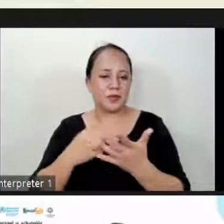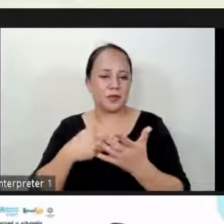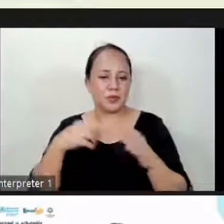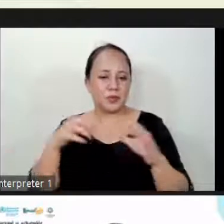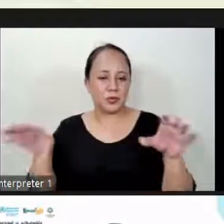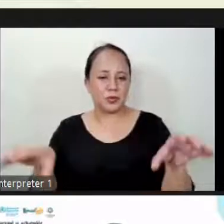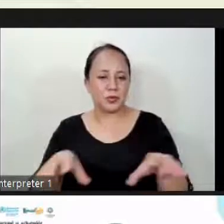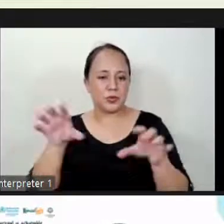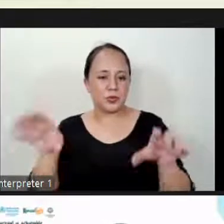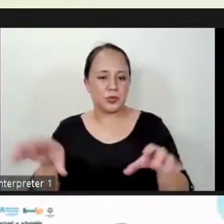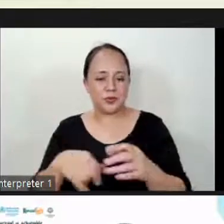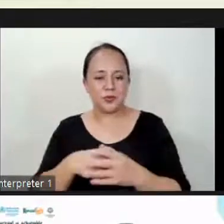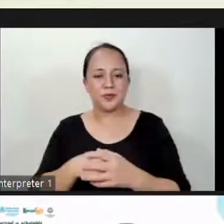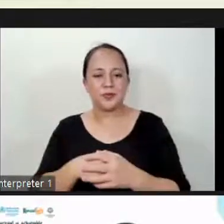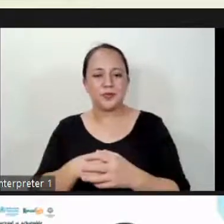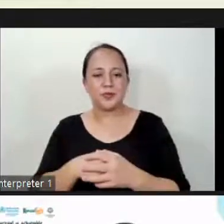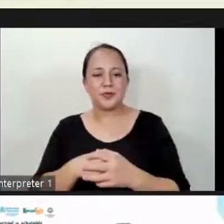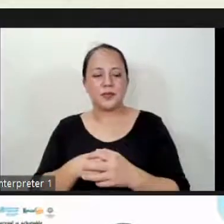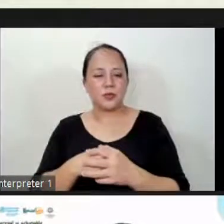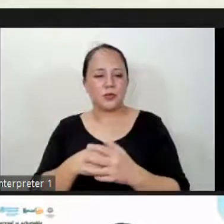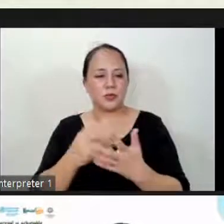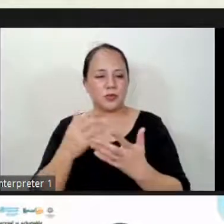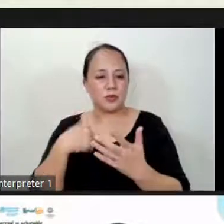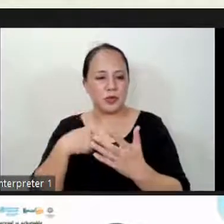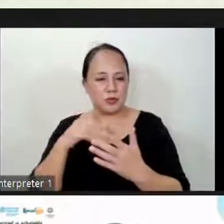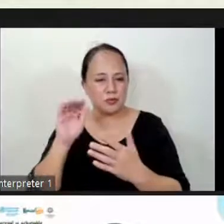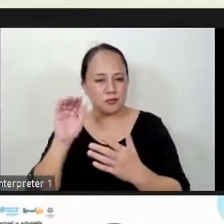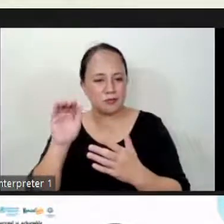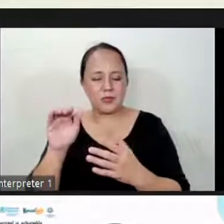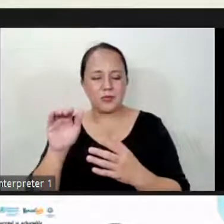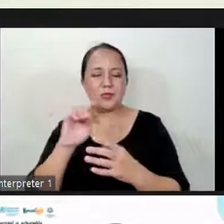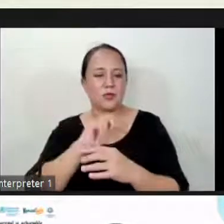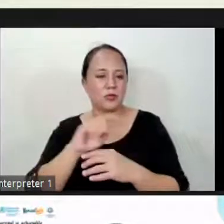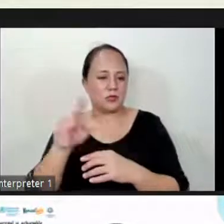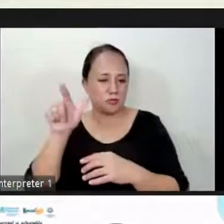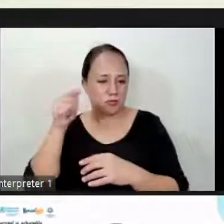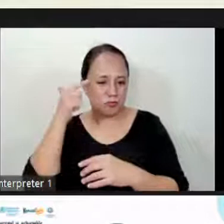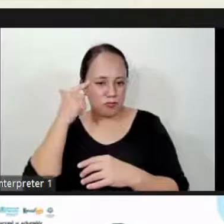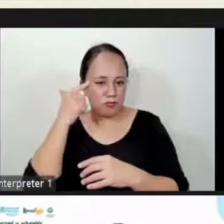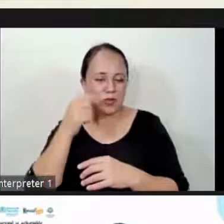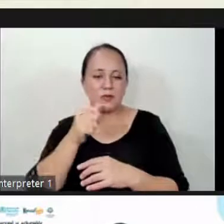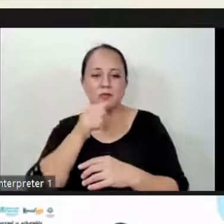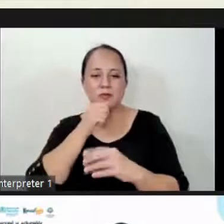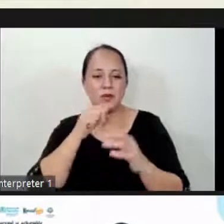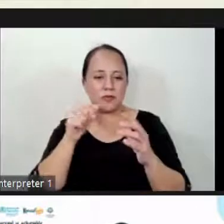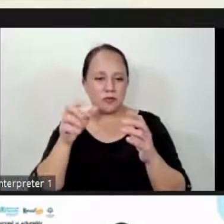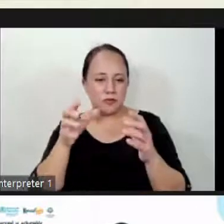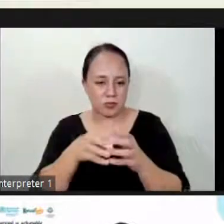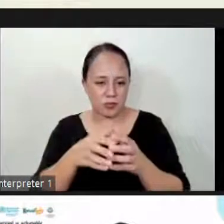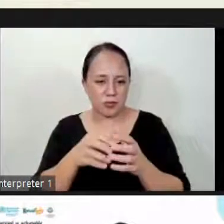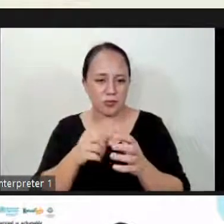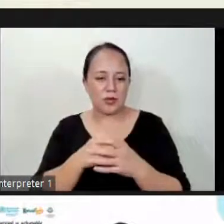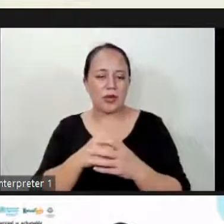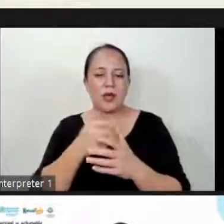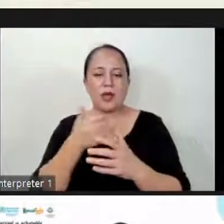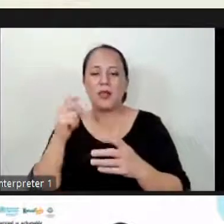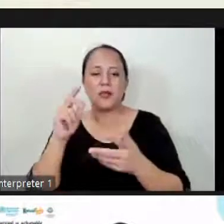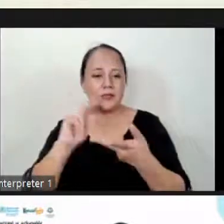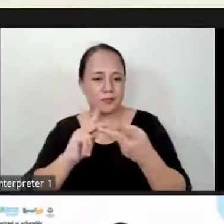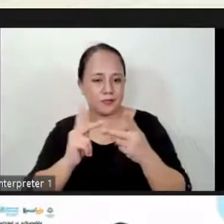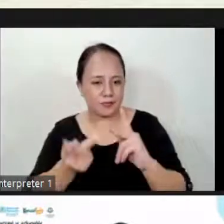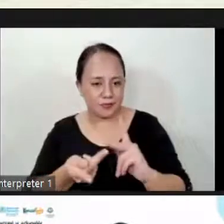effort. We urge the national government, the private sector, other stakeholders,